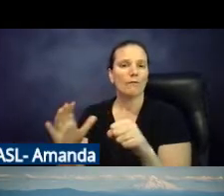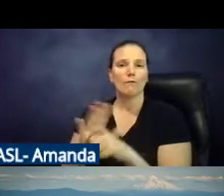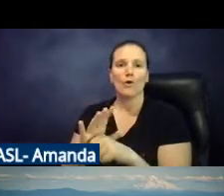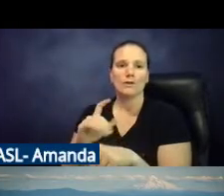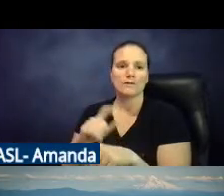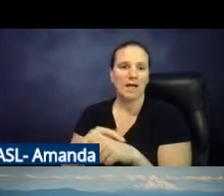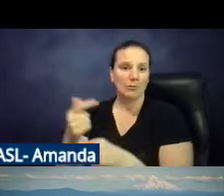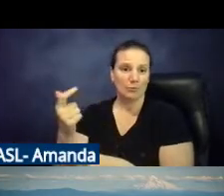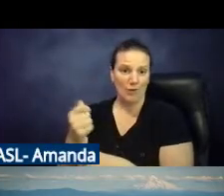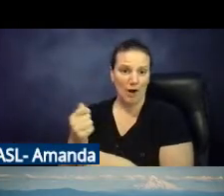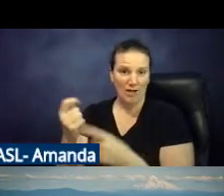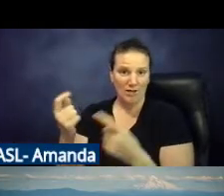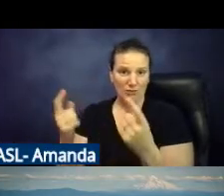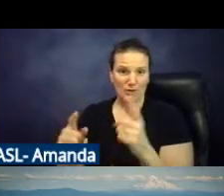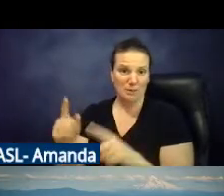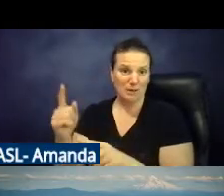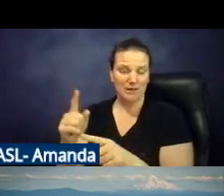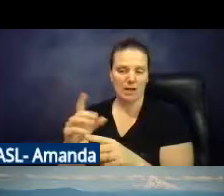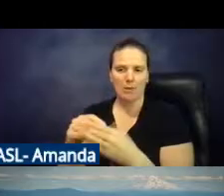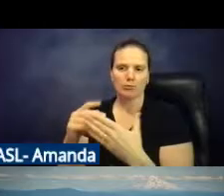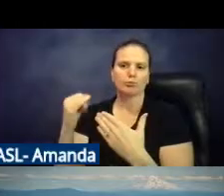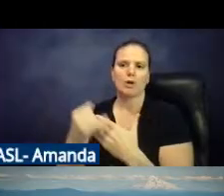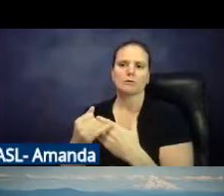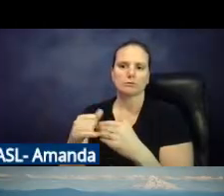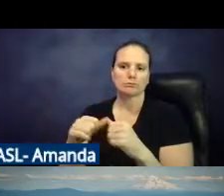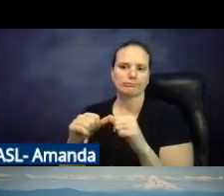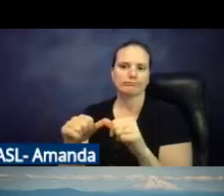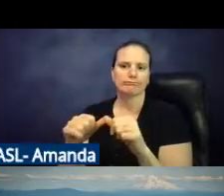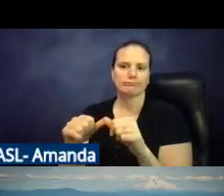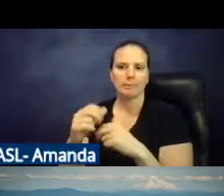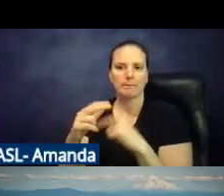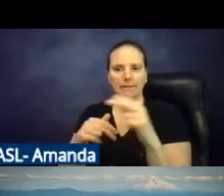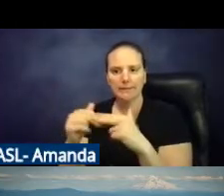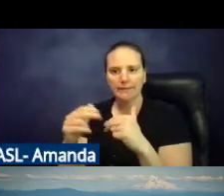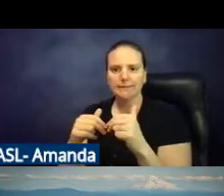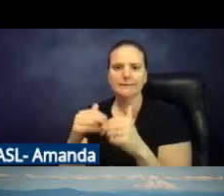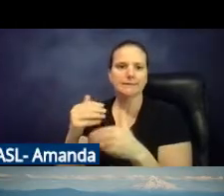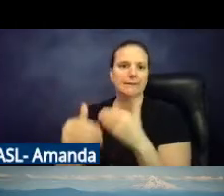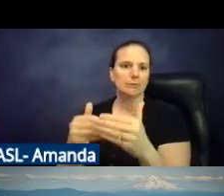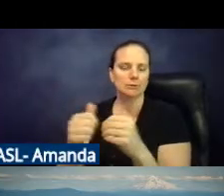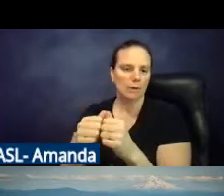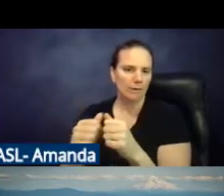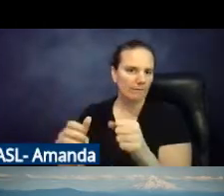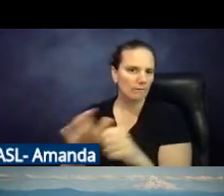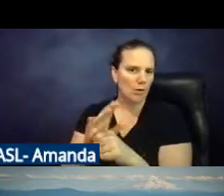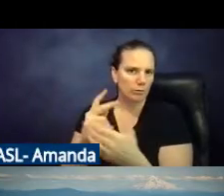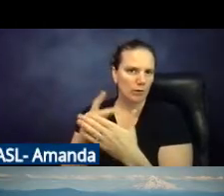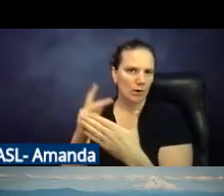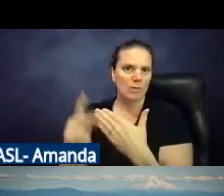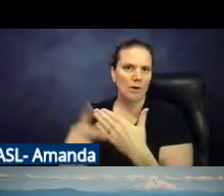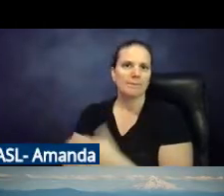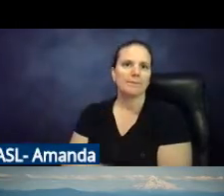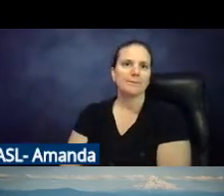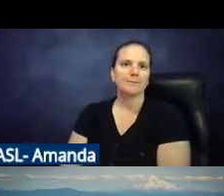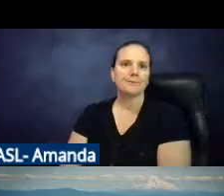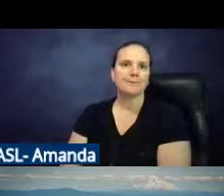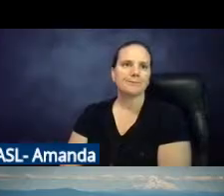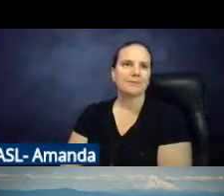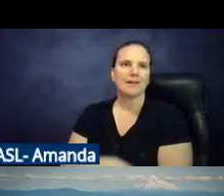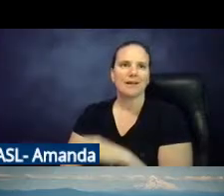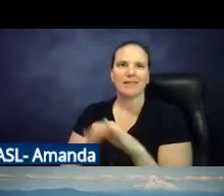agreement, as well as get those projects underway so we can build in sequence in the entire program. It is not representing